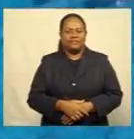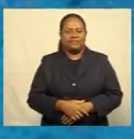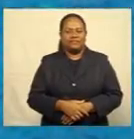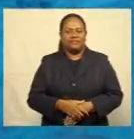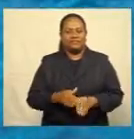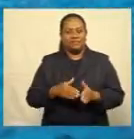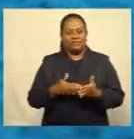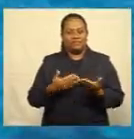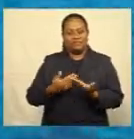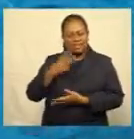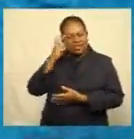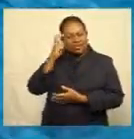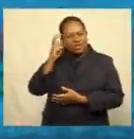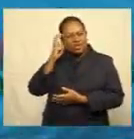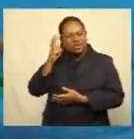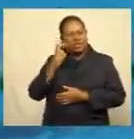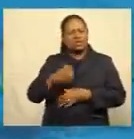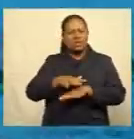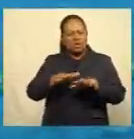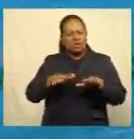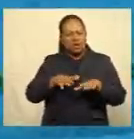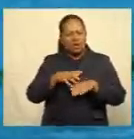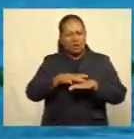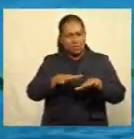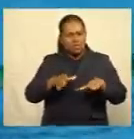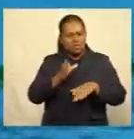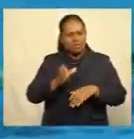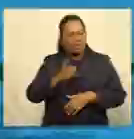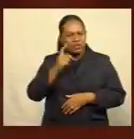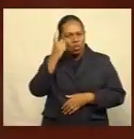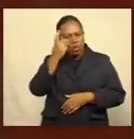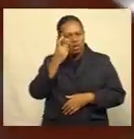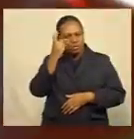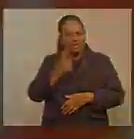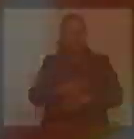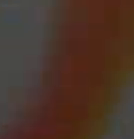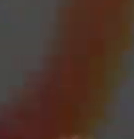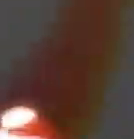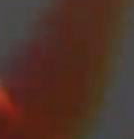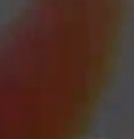And training worry for national swimmers. This and more coming up.